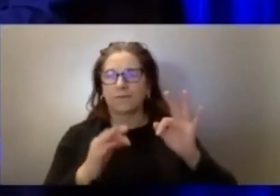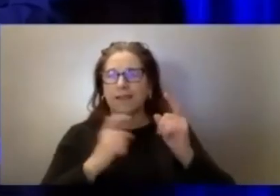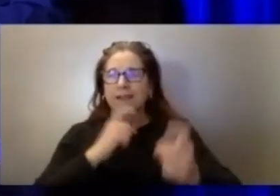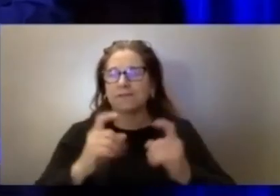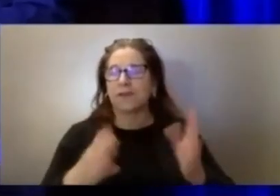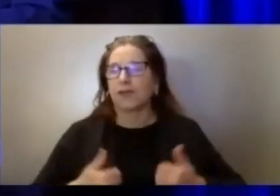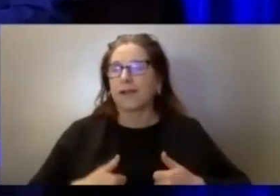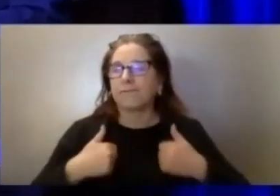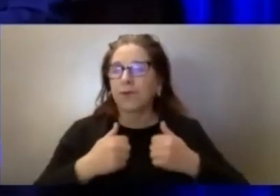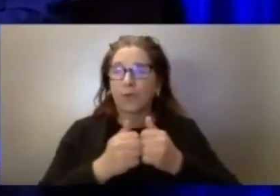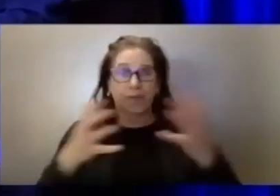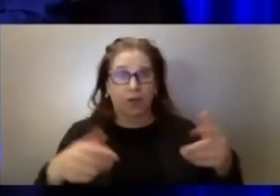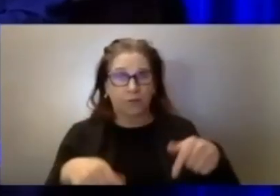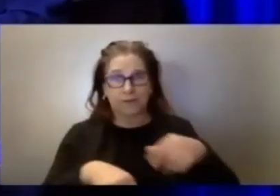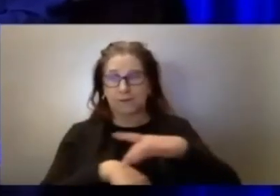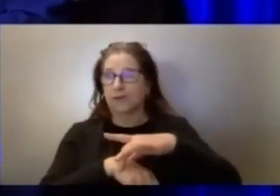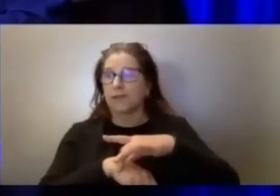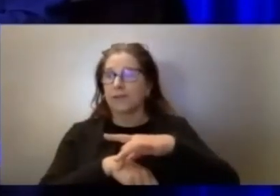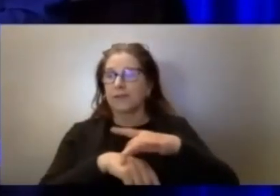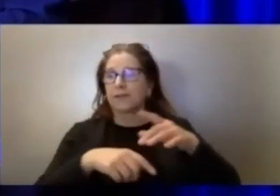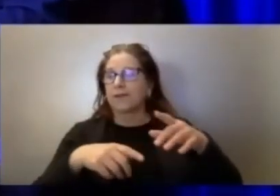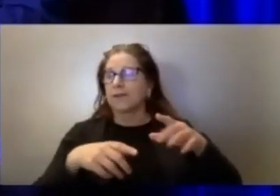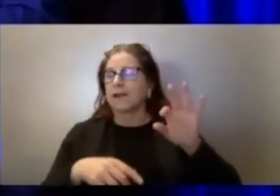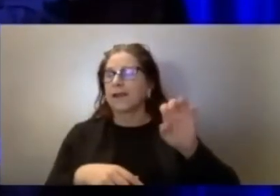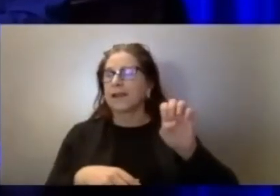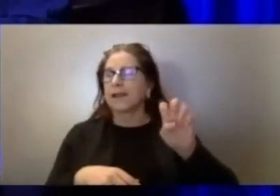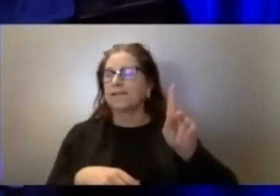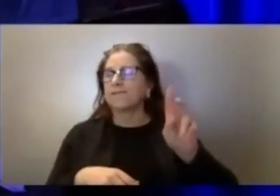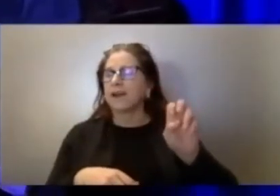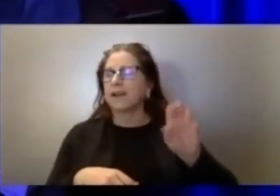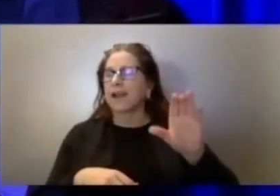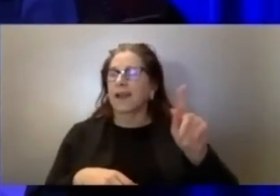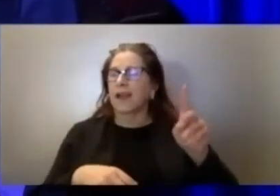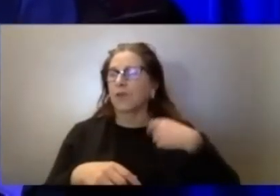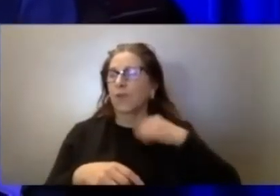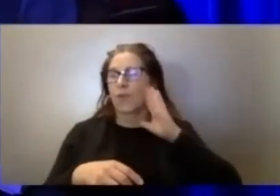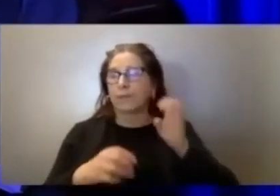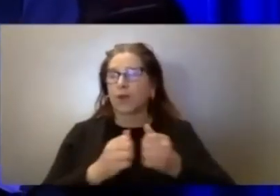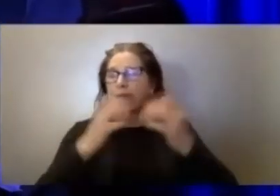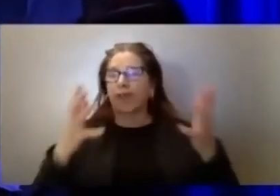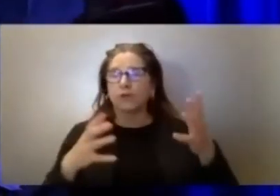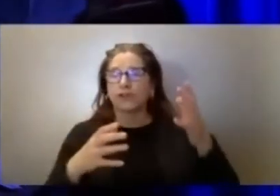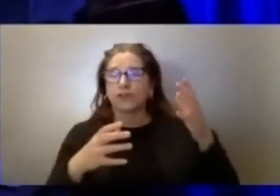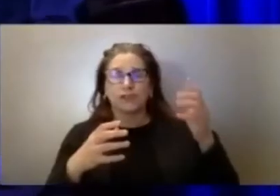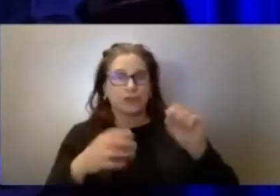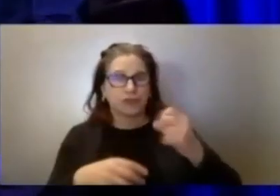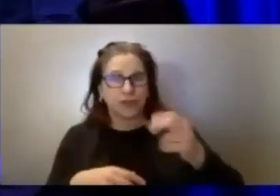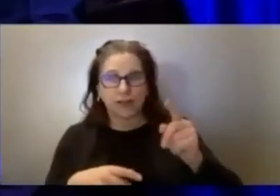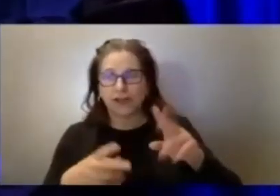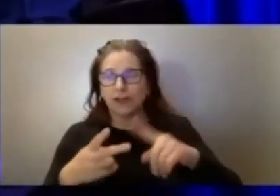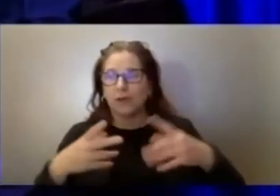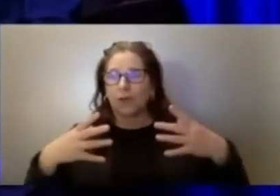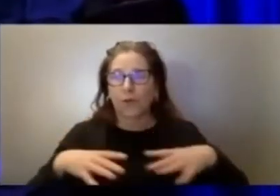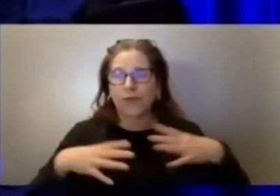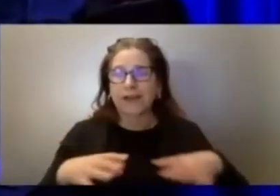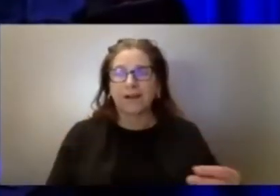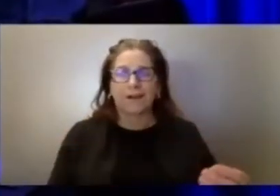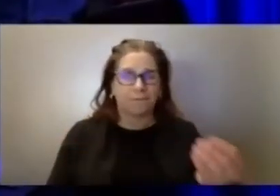without this earth or Iganajaga, we would be without shelter, clothing, food, or